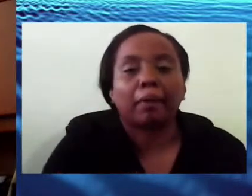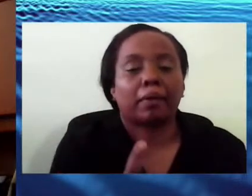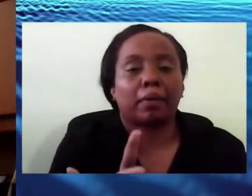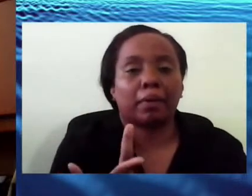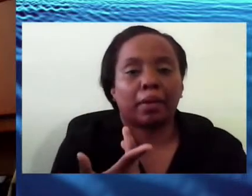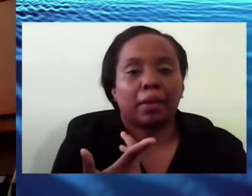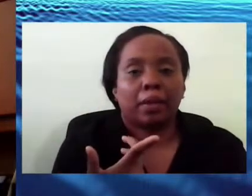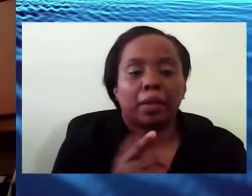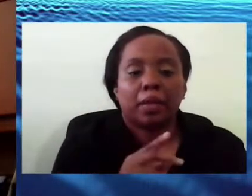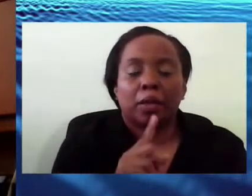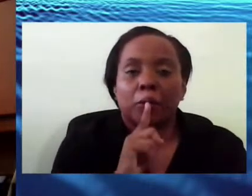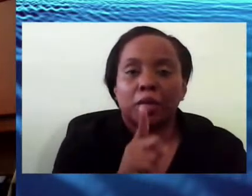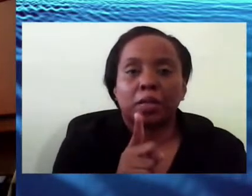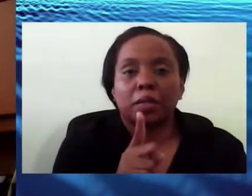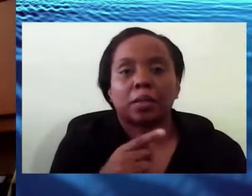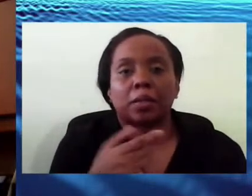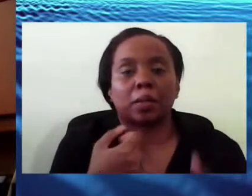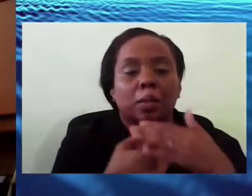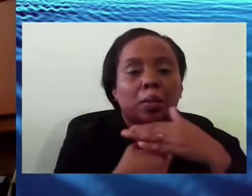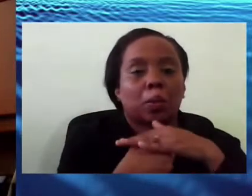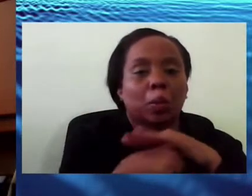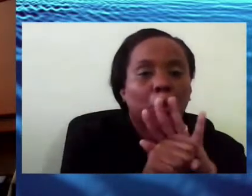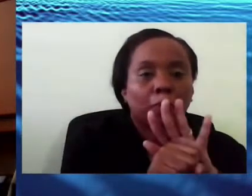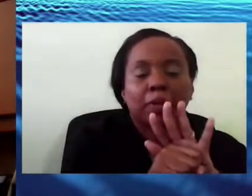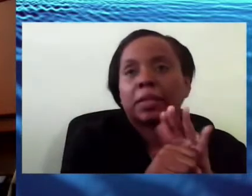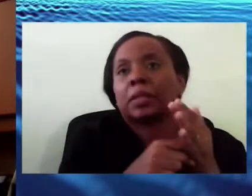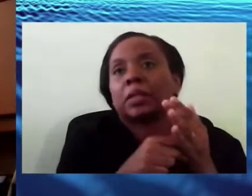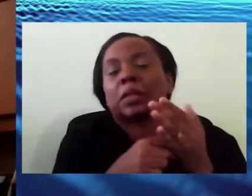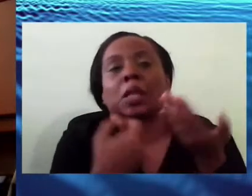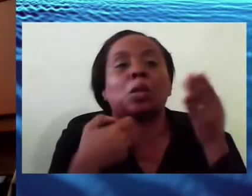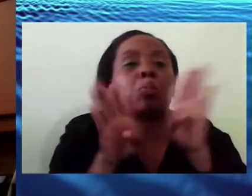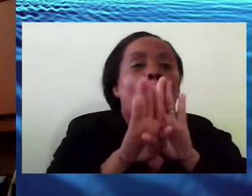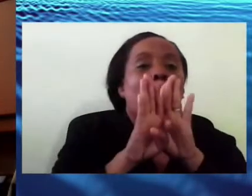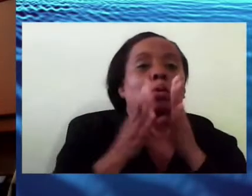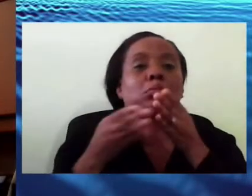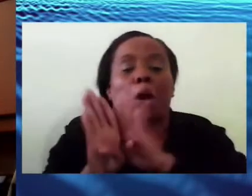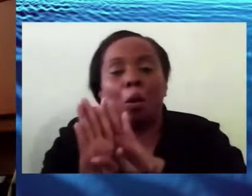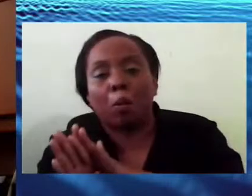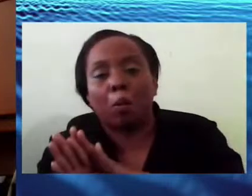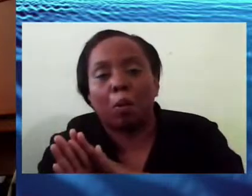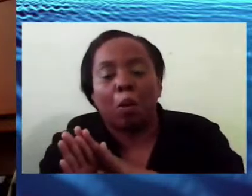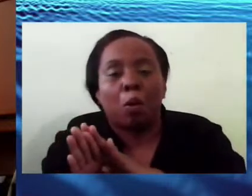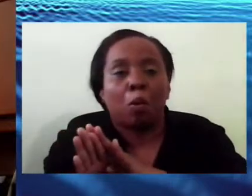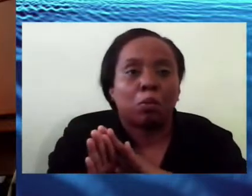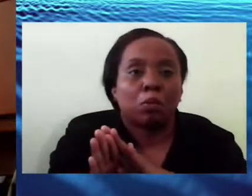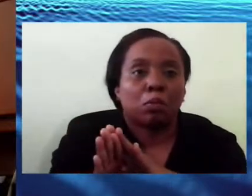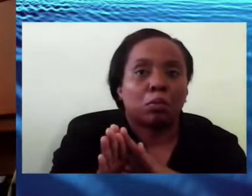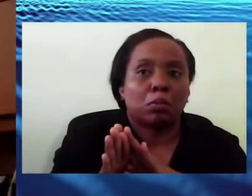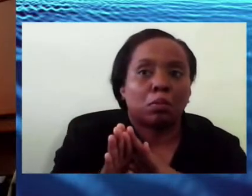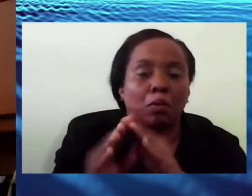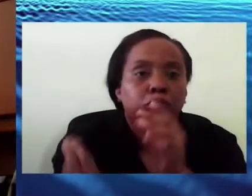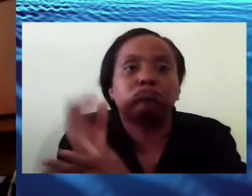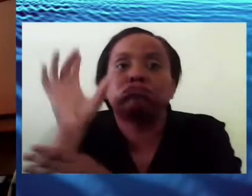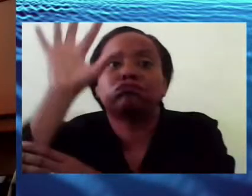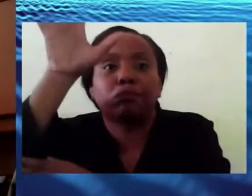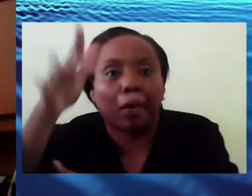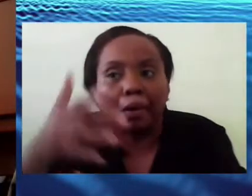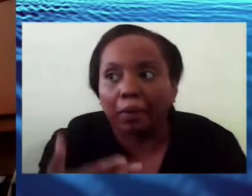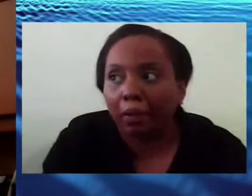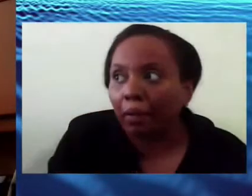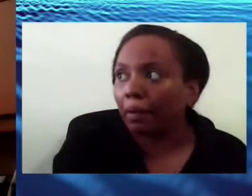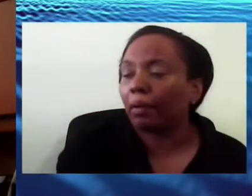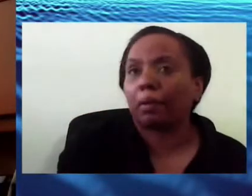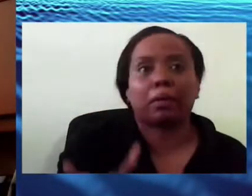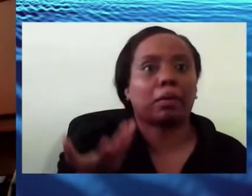Wendy, COVID itself, the various lockdowns followed by volcano really got in the way of our ability to focus our attention in